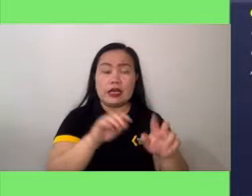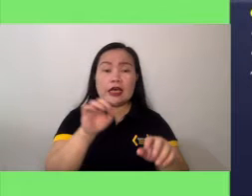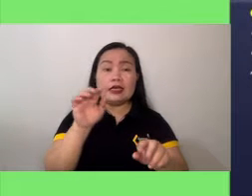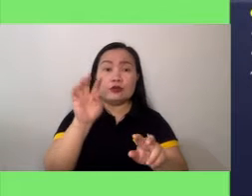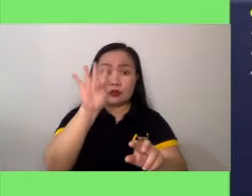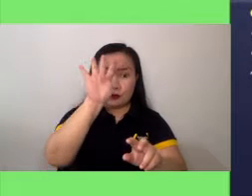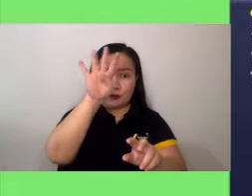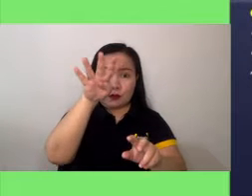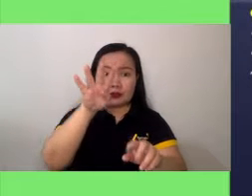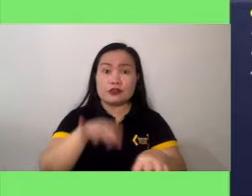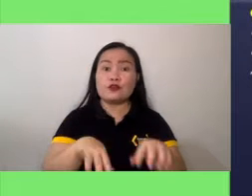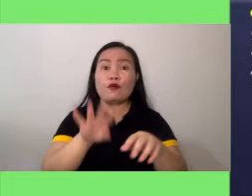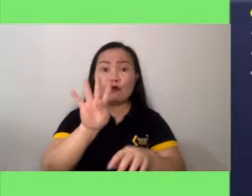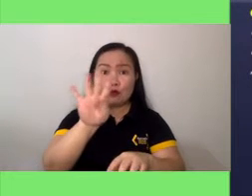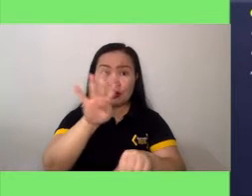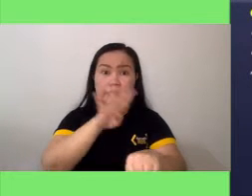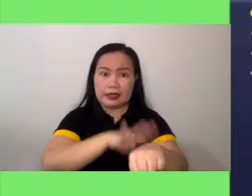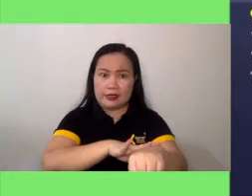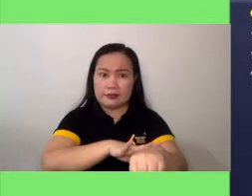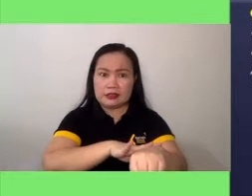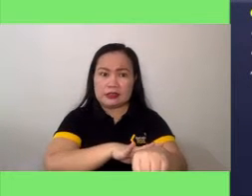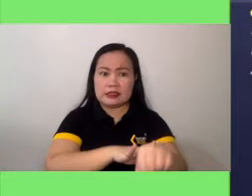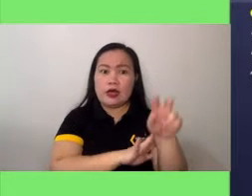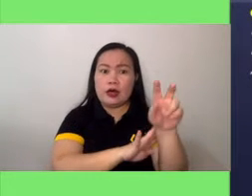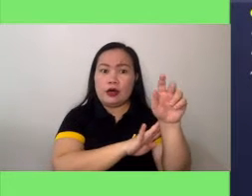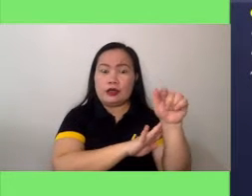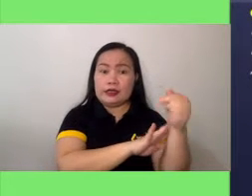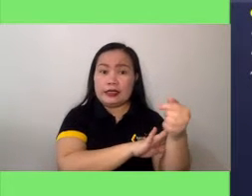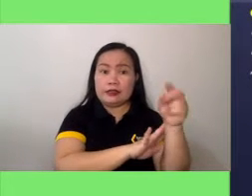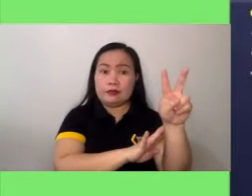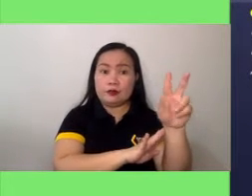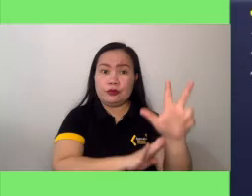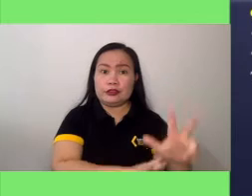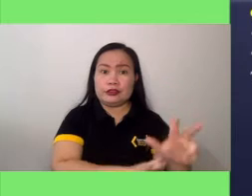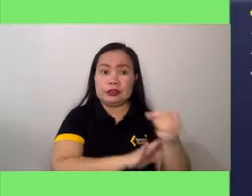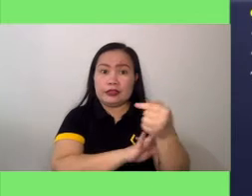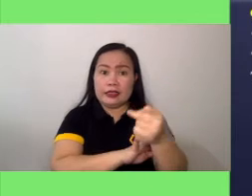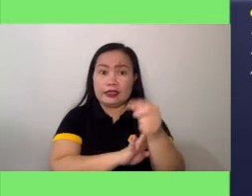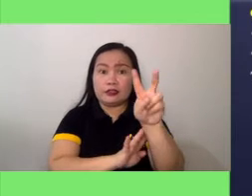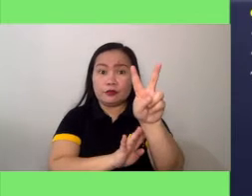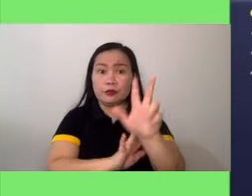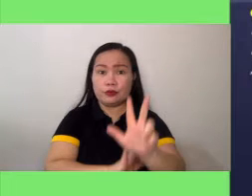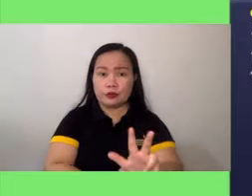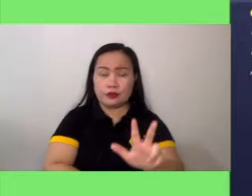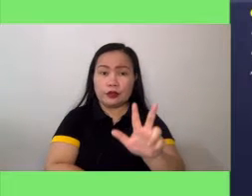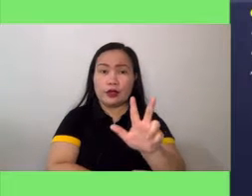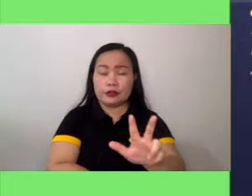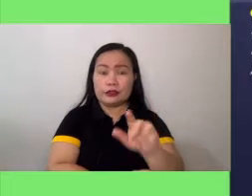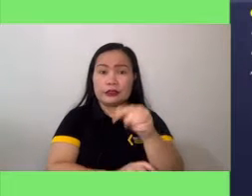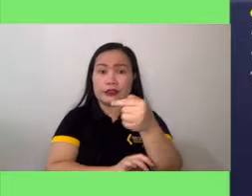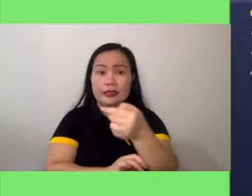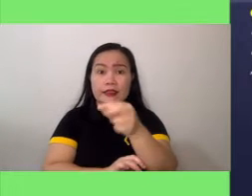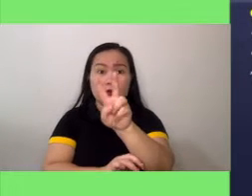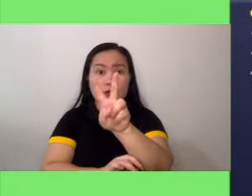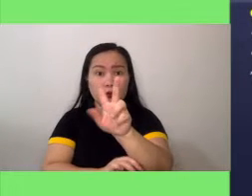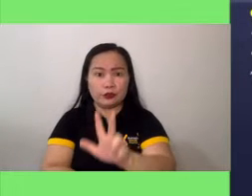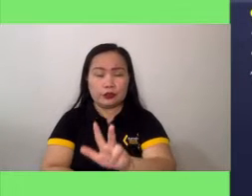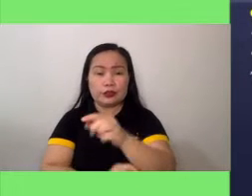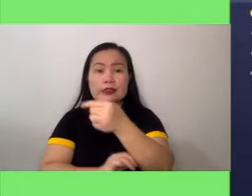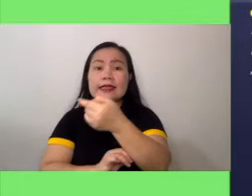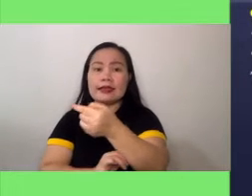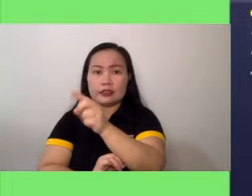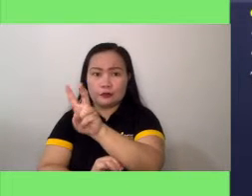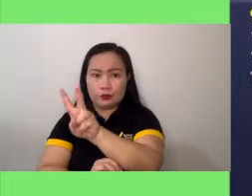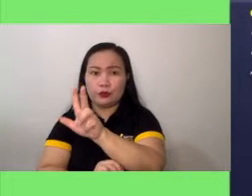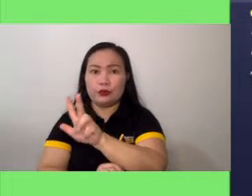2/3 times negative 2/3 times negative 2/3. So, ibig sabihin, 4 times mo i-multiply si negative